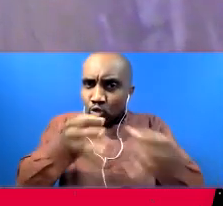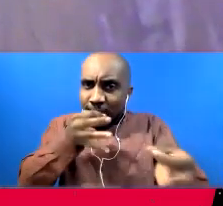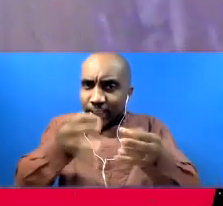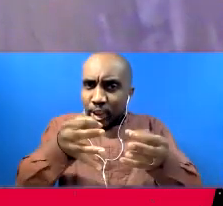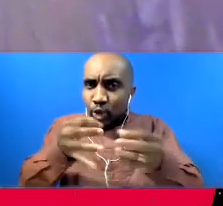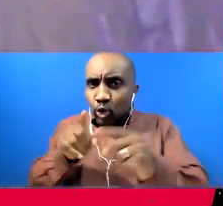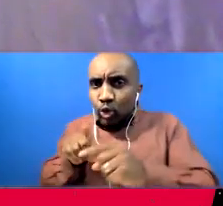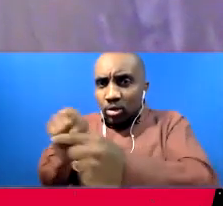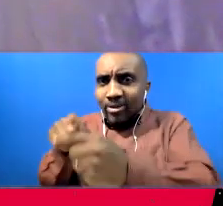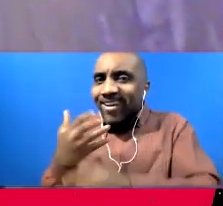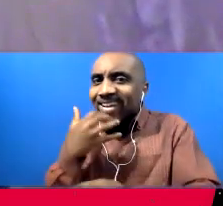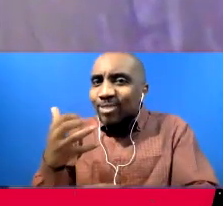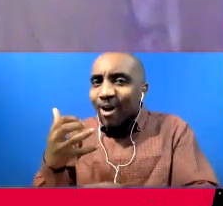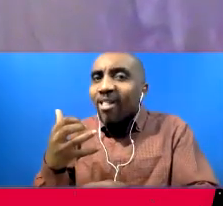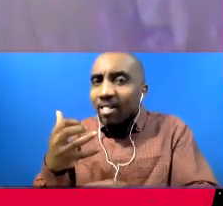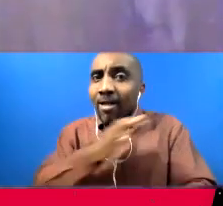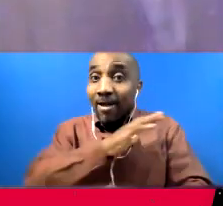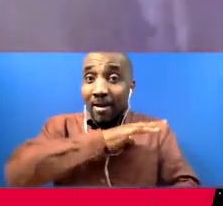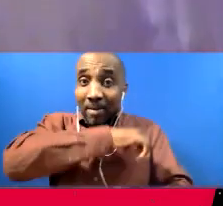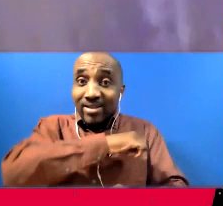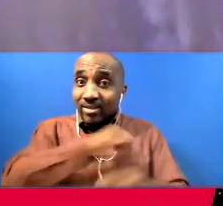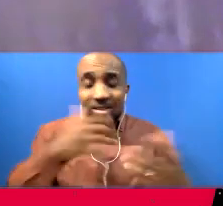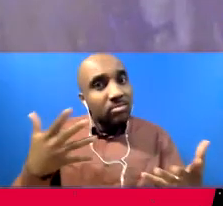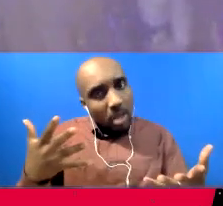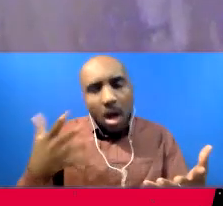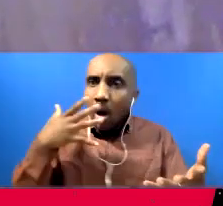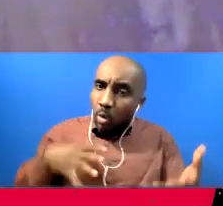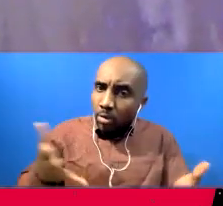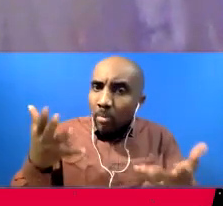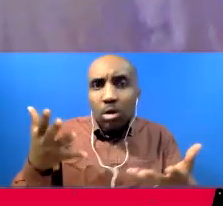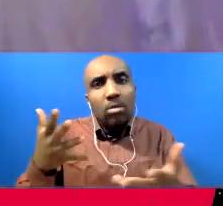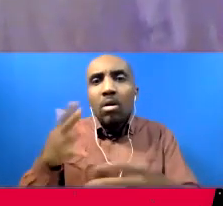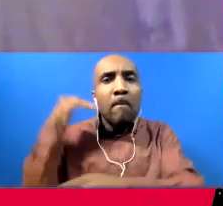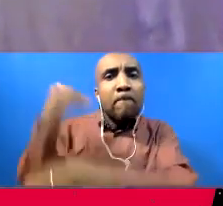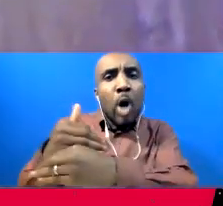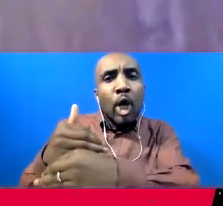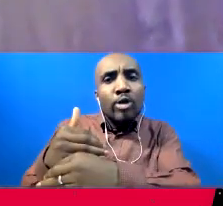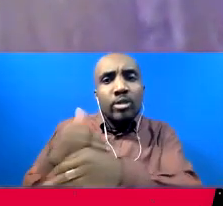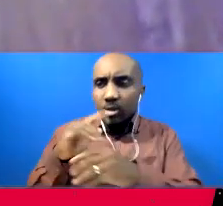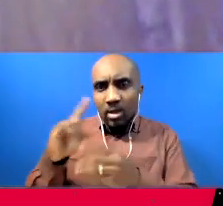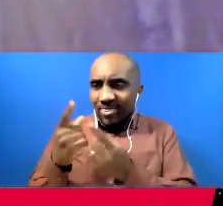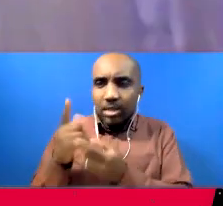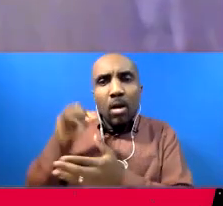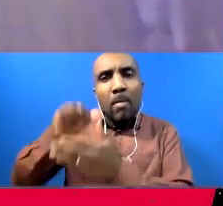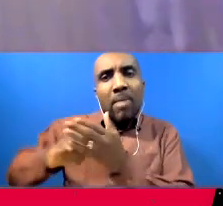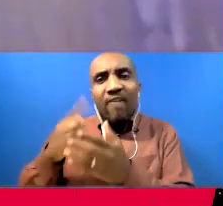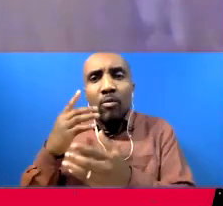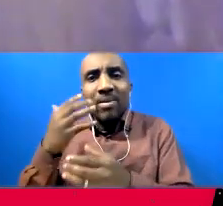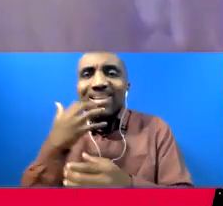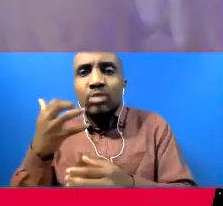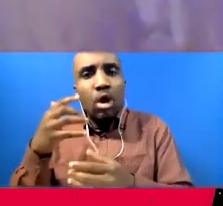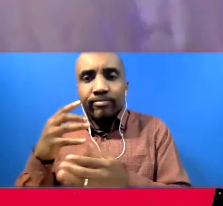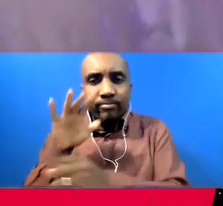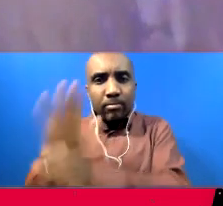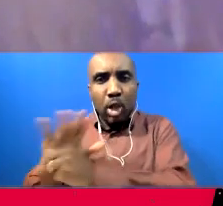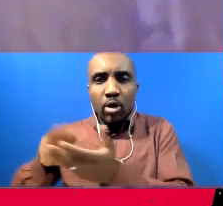the international community. So Palestinian civil society has made a call for a campaign of sustained boycott, divestment and sanctions against Israel as an effective method